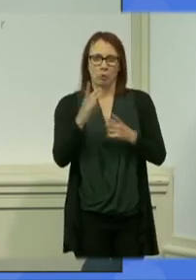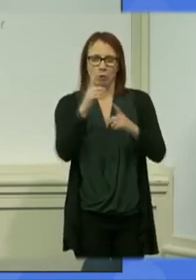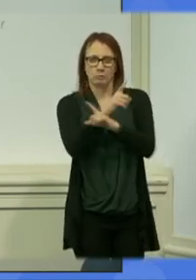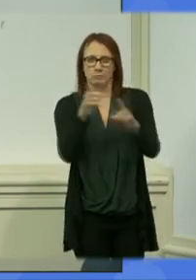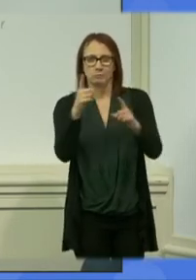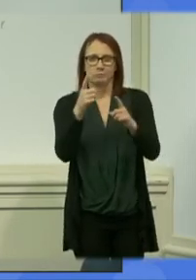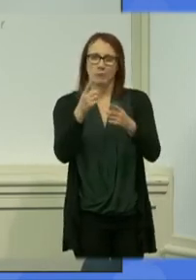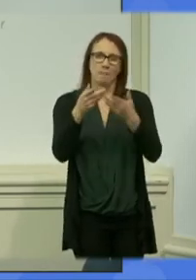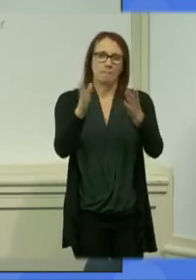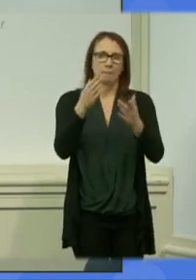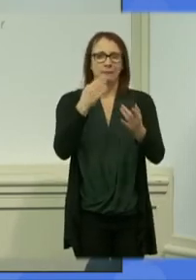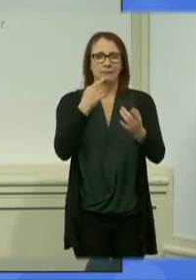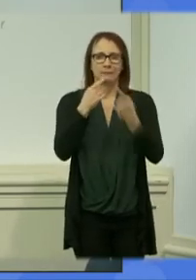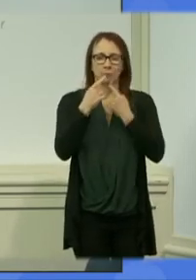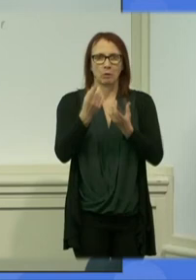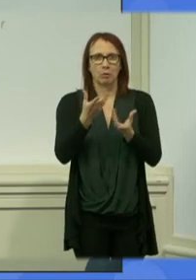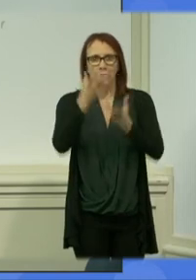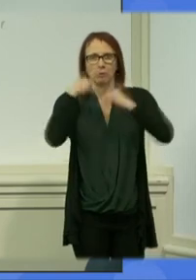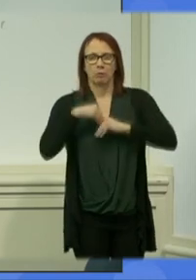Charlotte, if I warm you up, please.